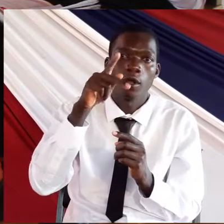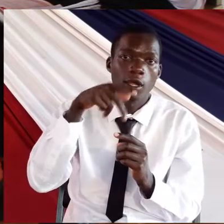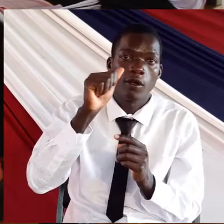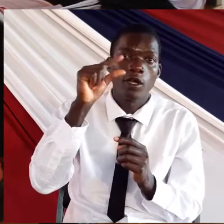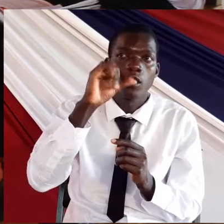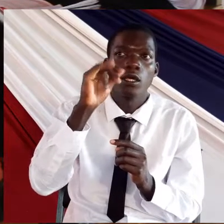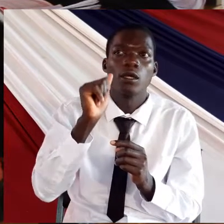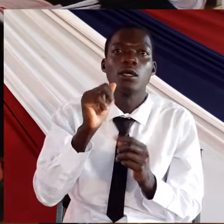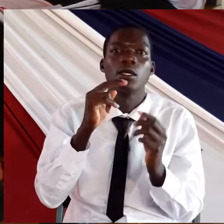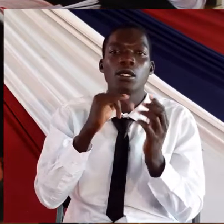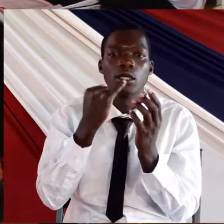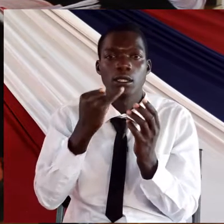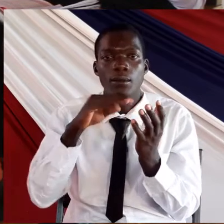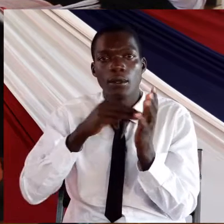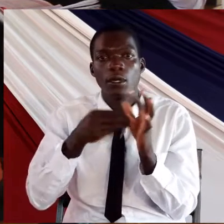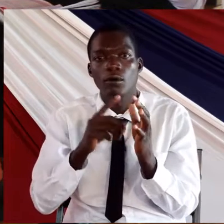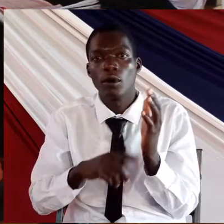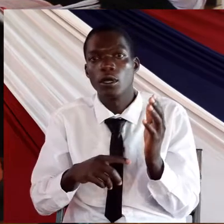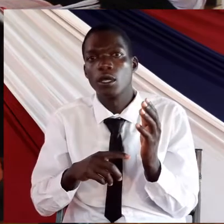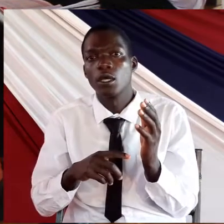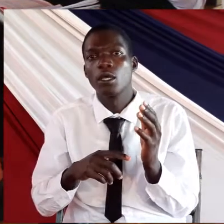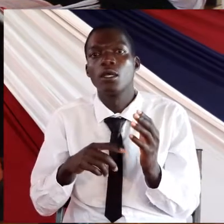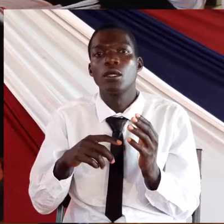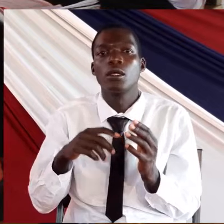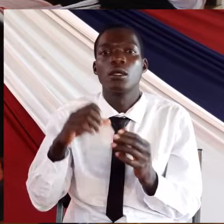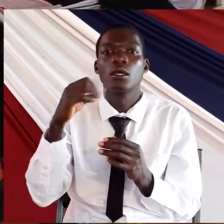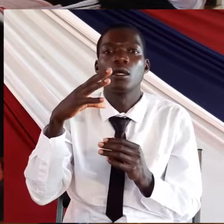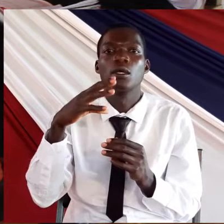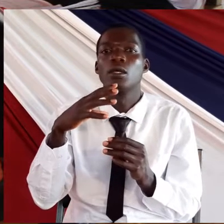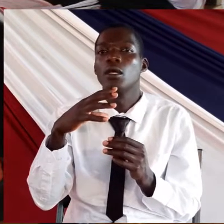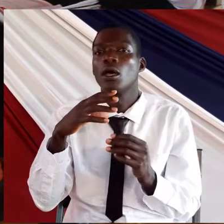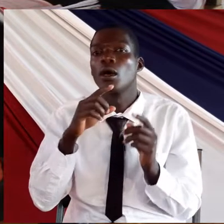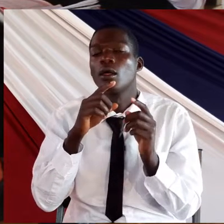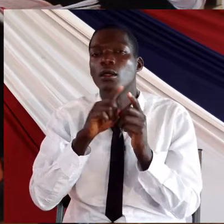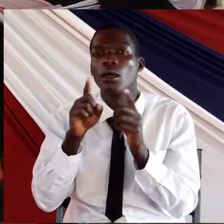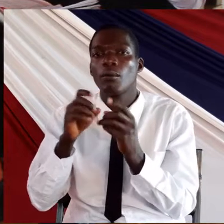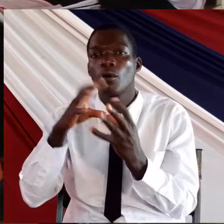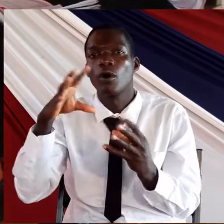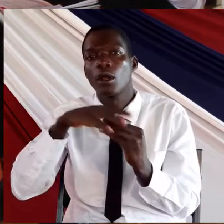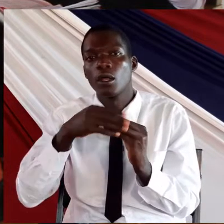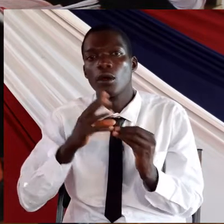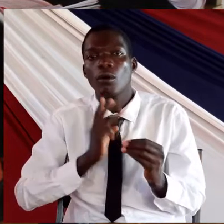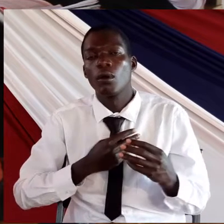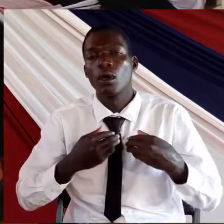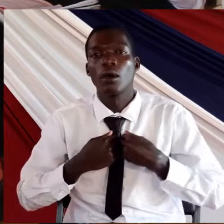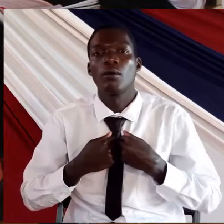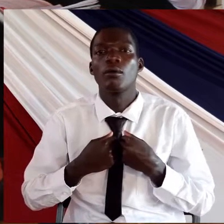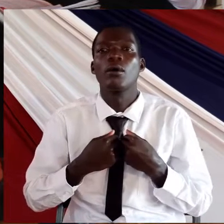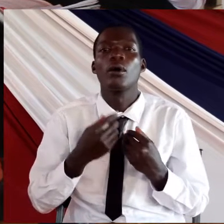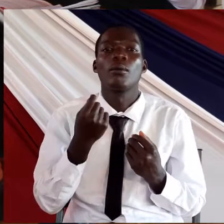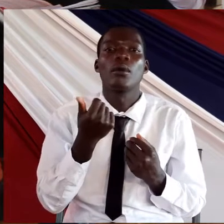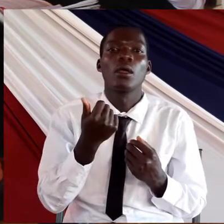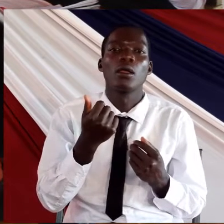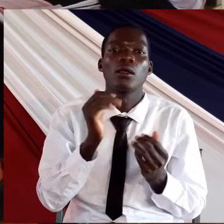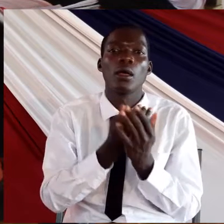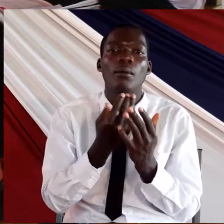ancient civilization. Right. And a lot of literature that we have emanates from there, including even the